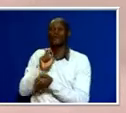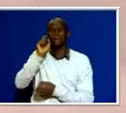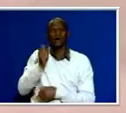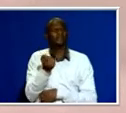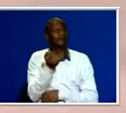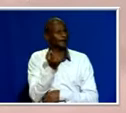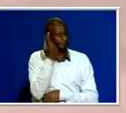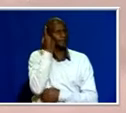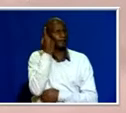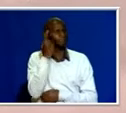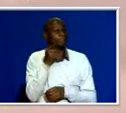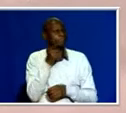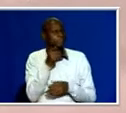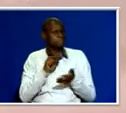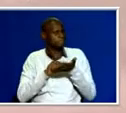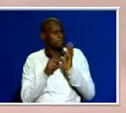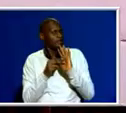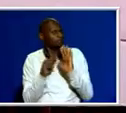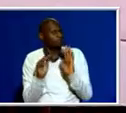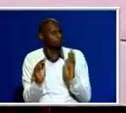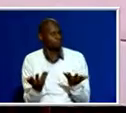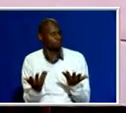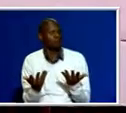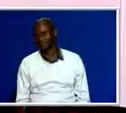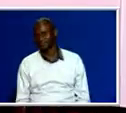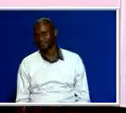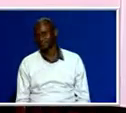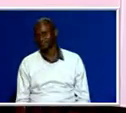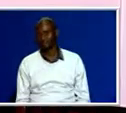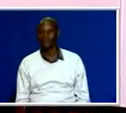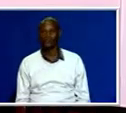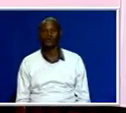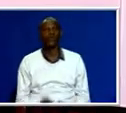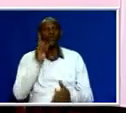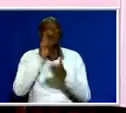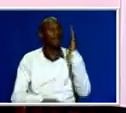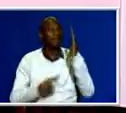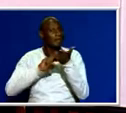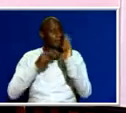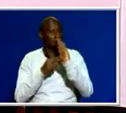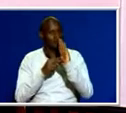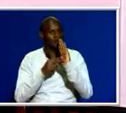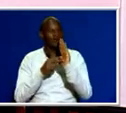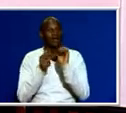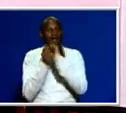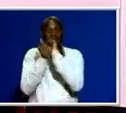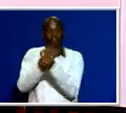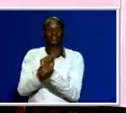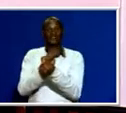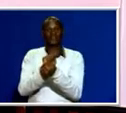understand what we mean by adaptation. What is the meaning of